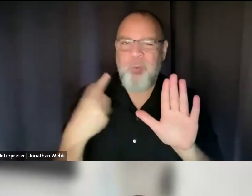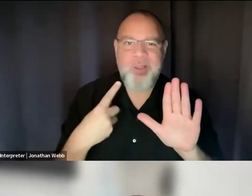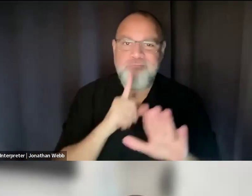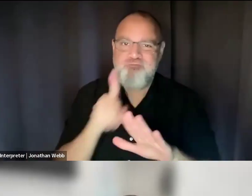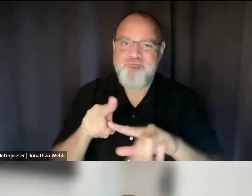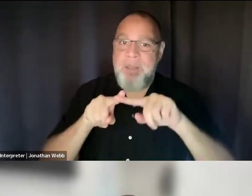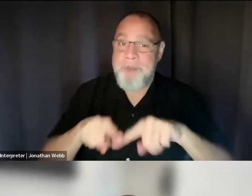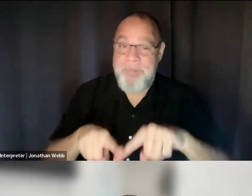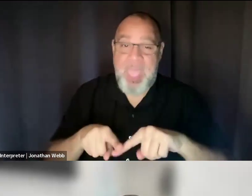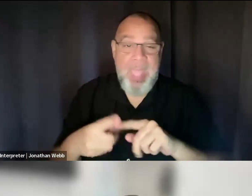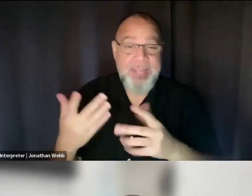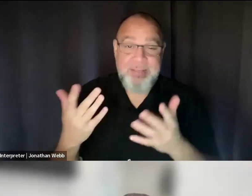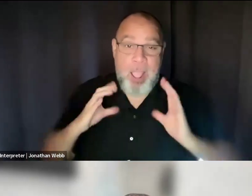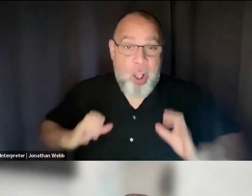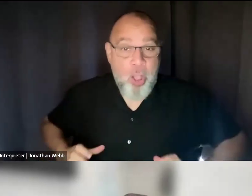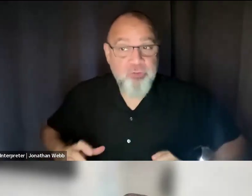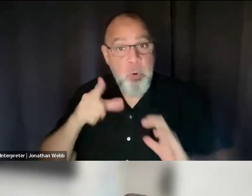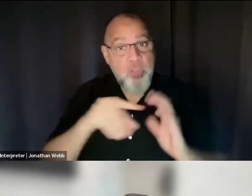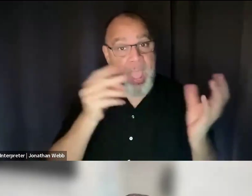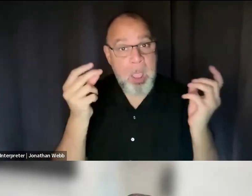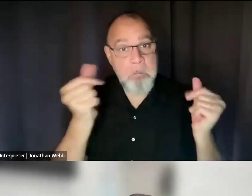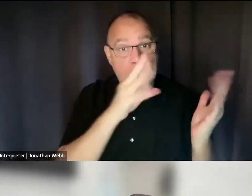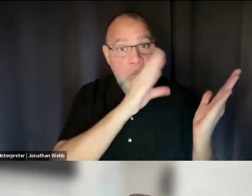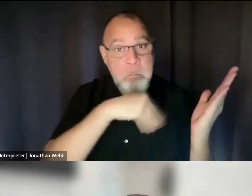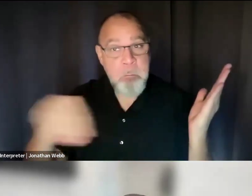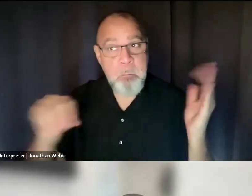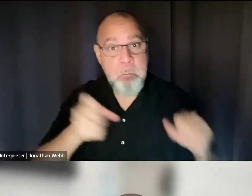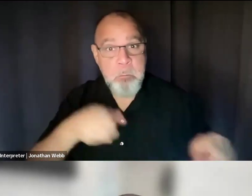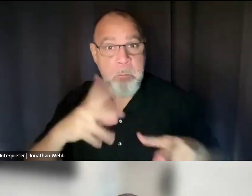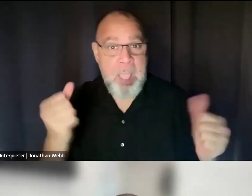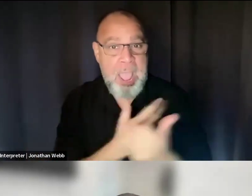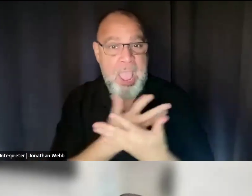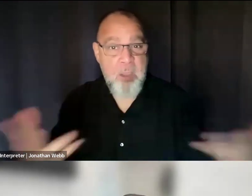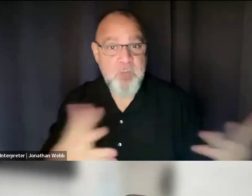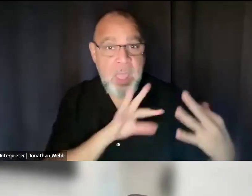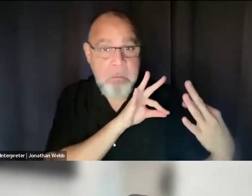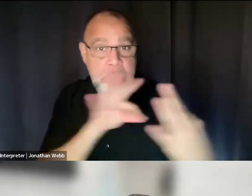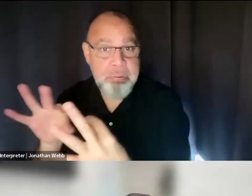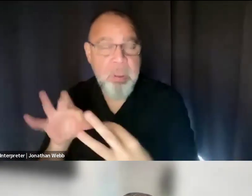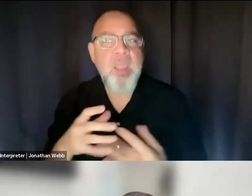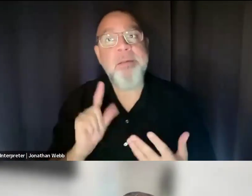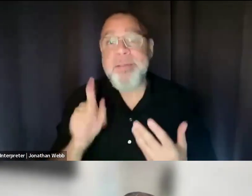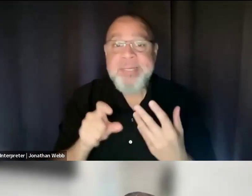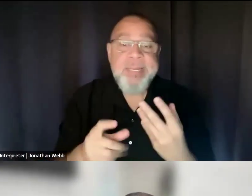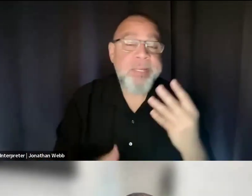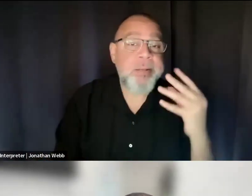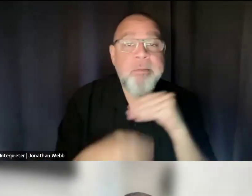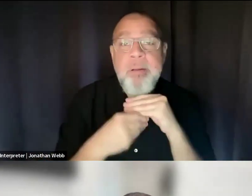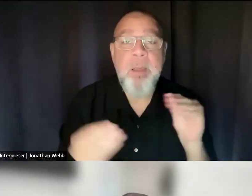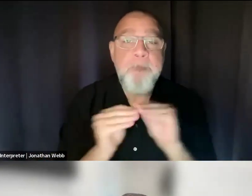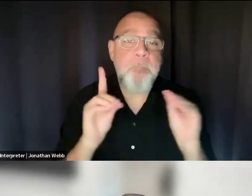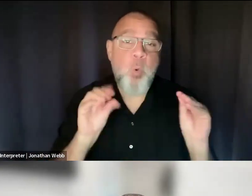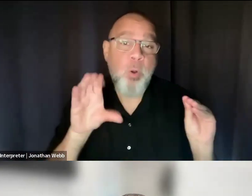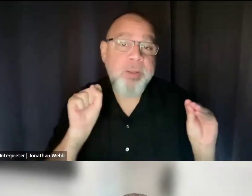quickly customers complete the process. And, if someone needs supporting documents, or they need to upload their